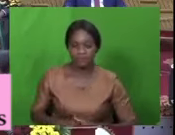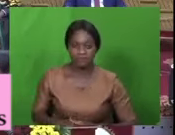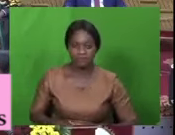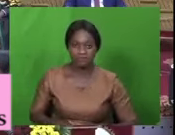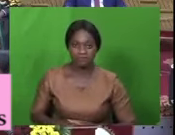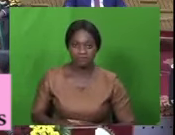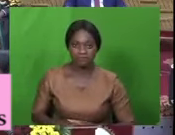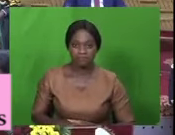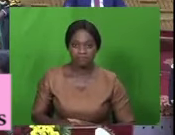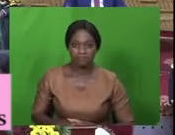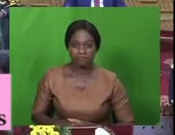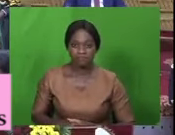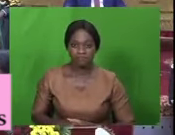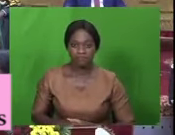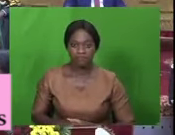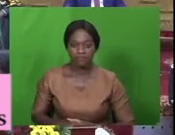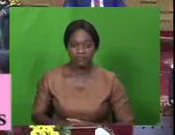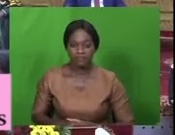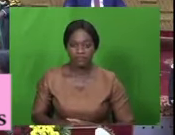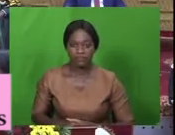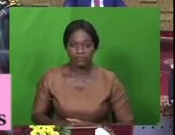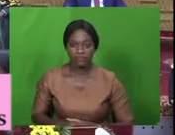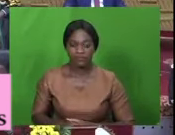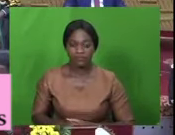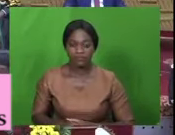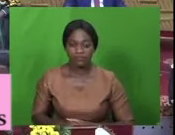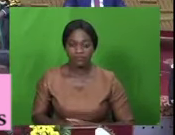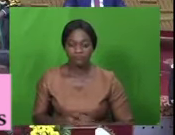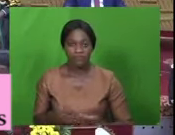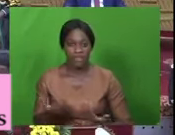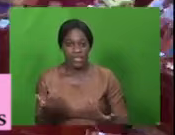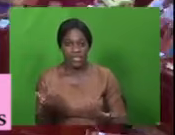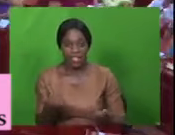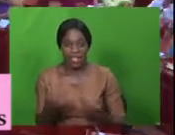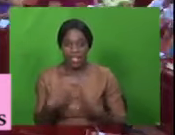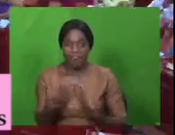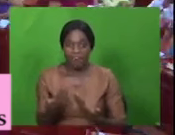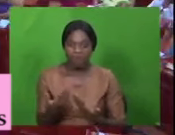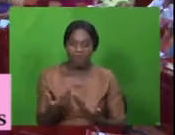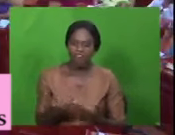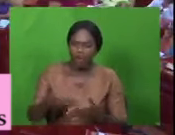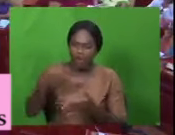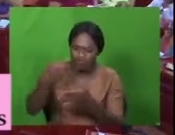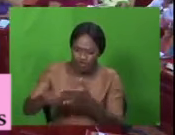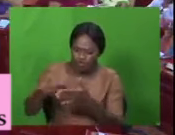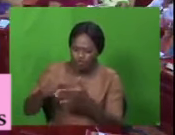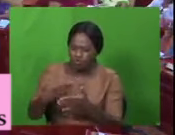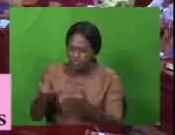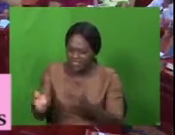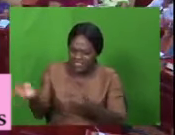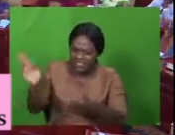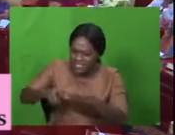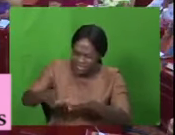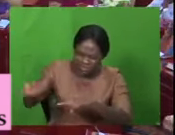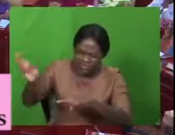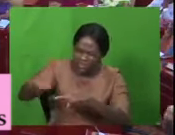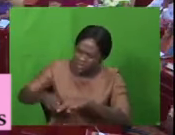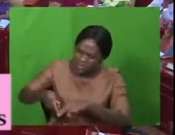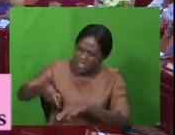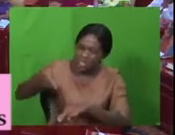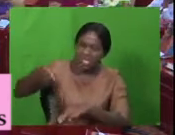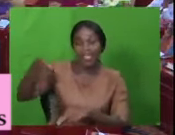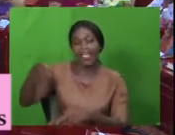Our currency has been buffeted, our inflation rate has been very high, and for the first time in our